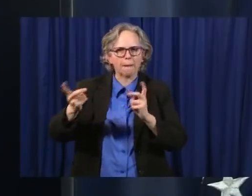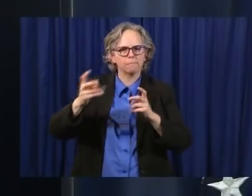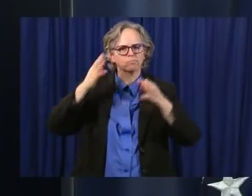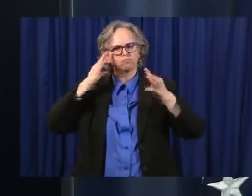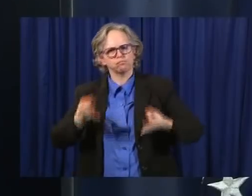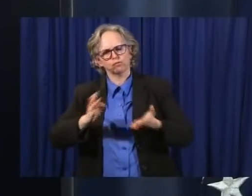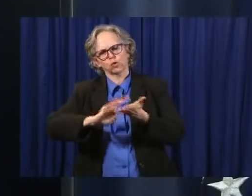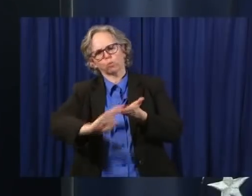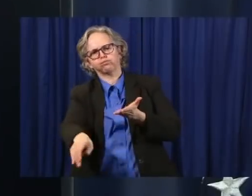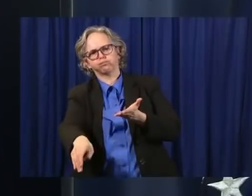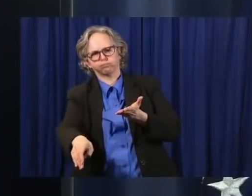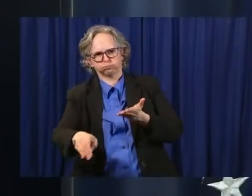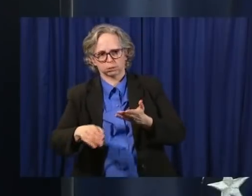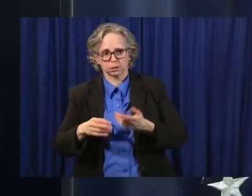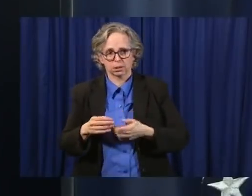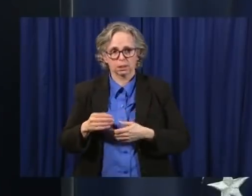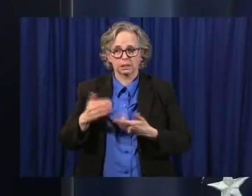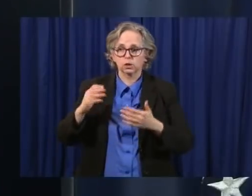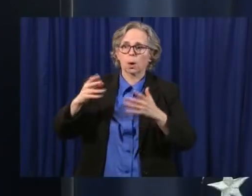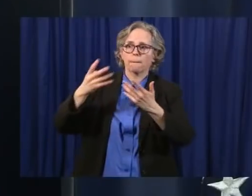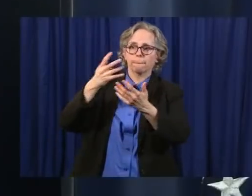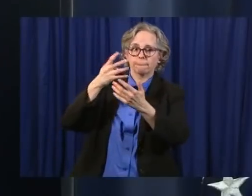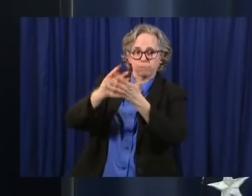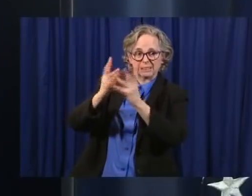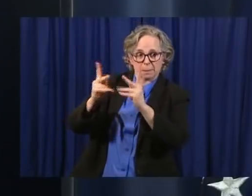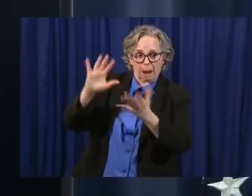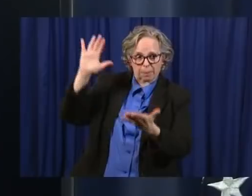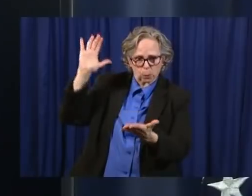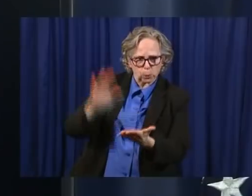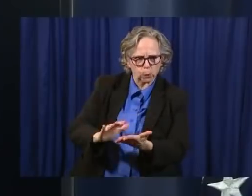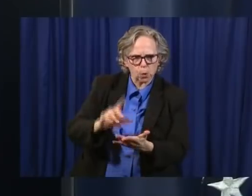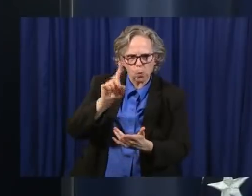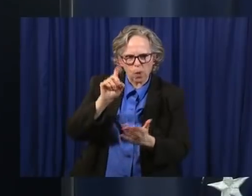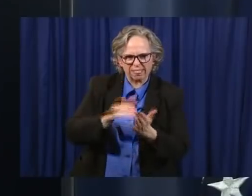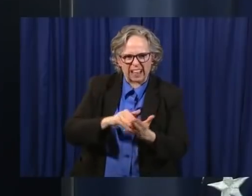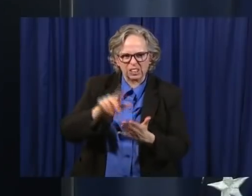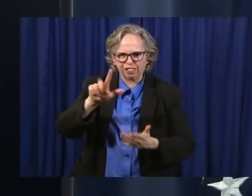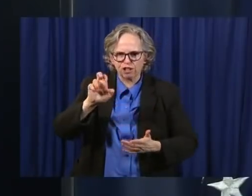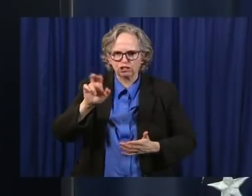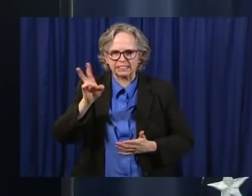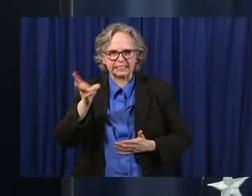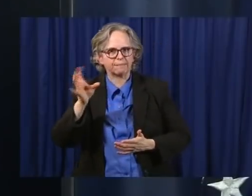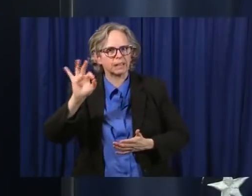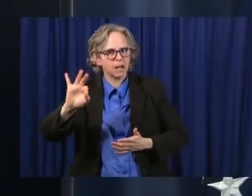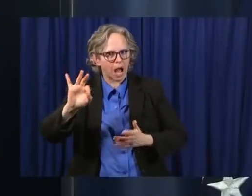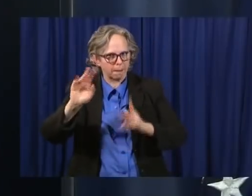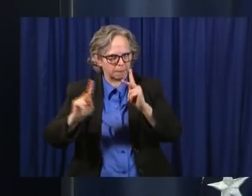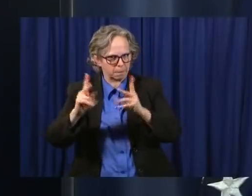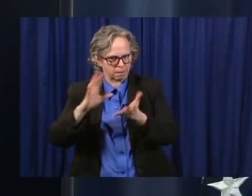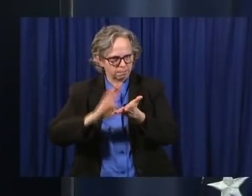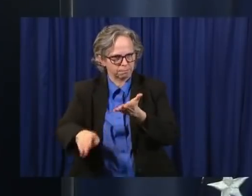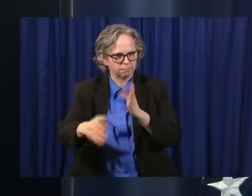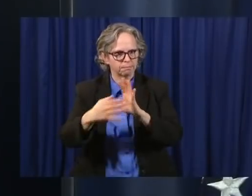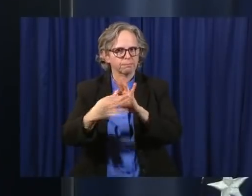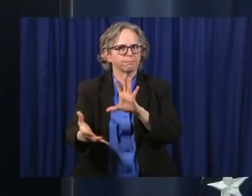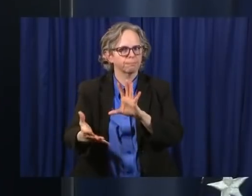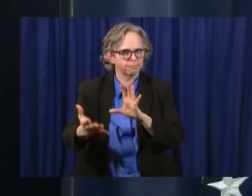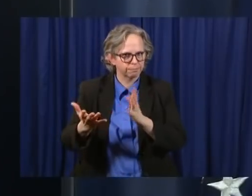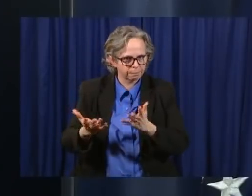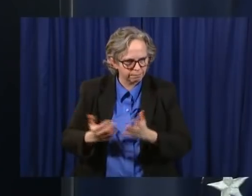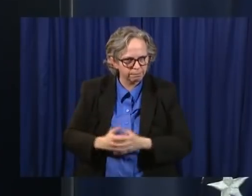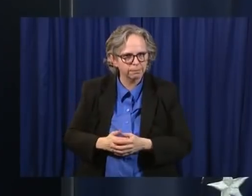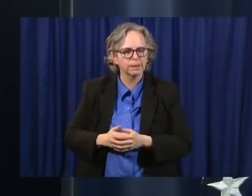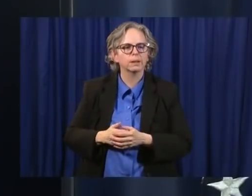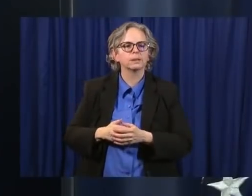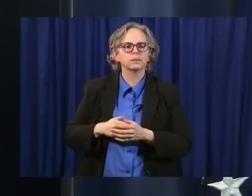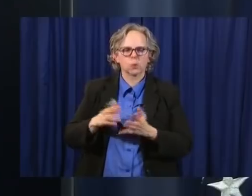by 1,379 people since March 24th. So I think sometimes people get wrapped up into looking at one process